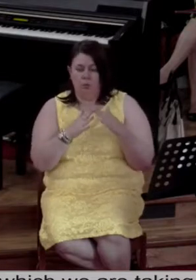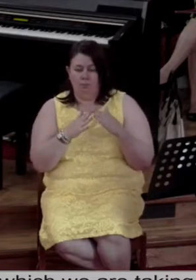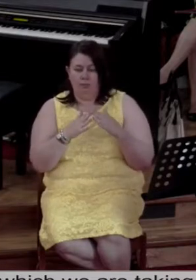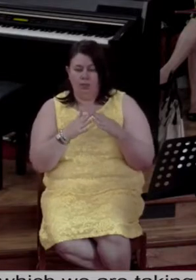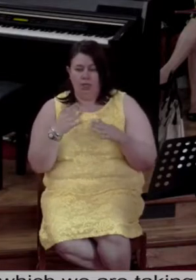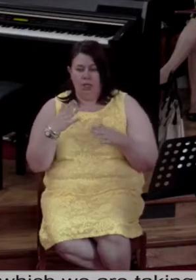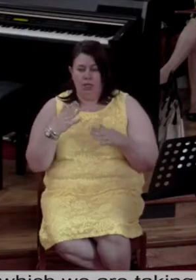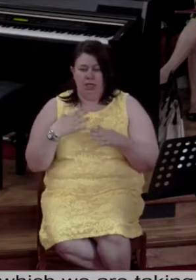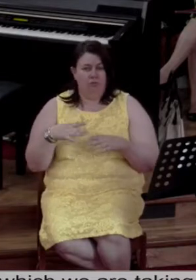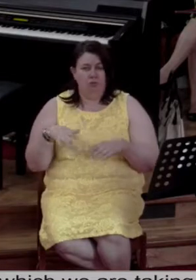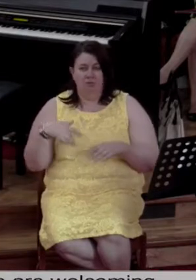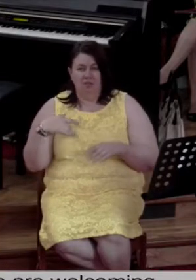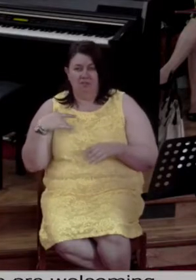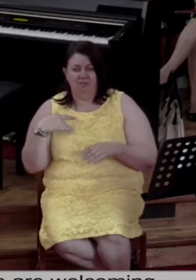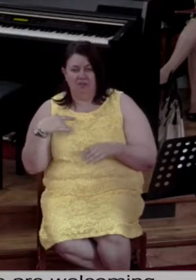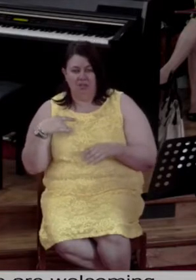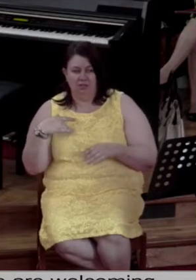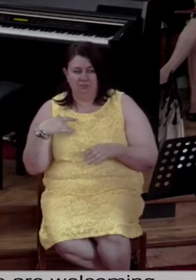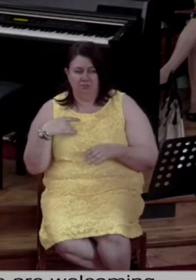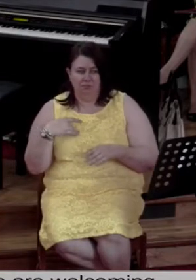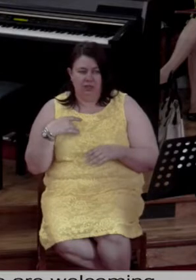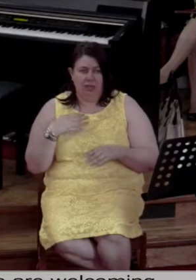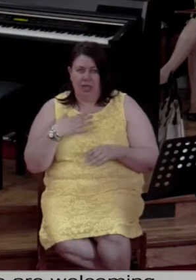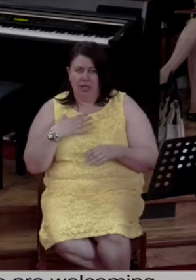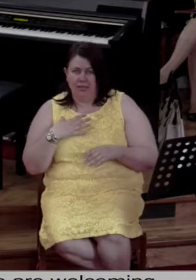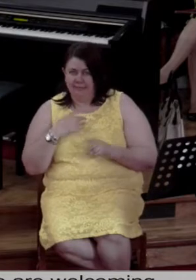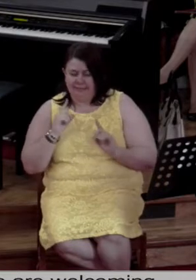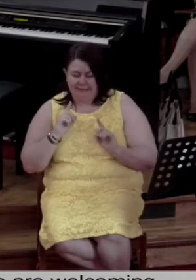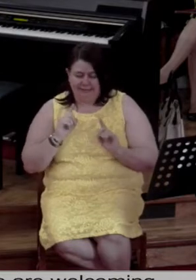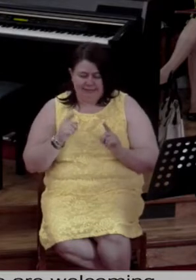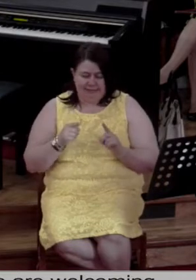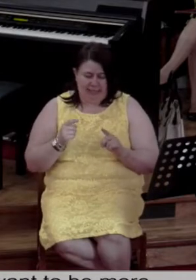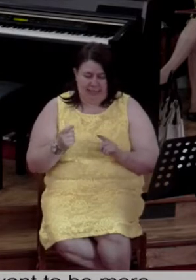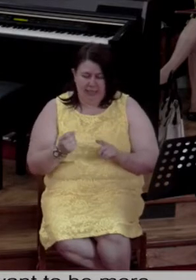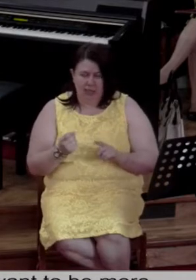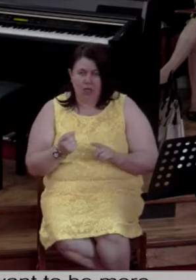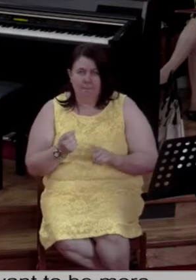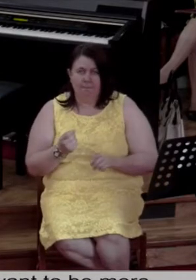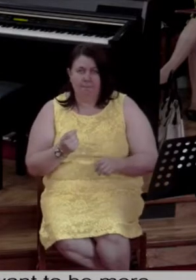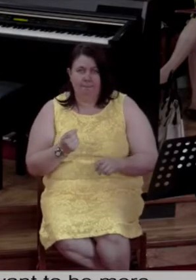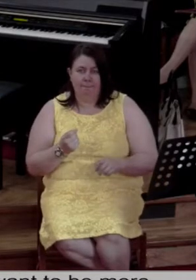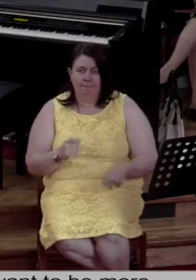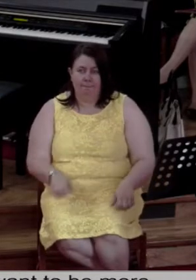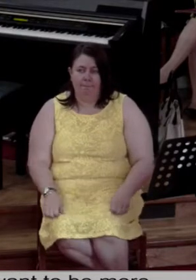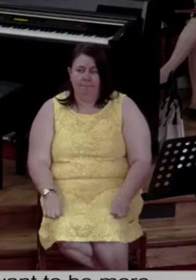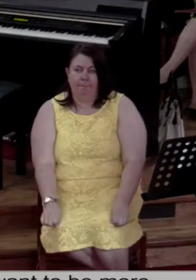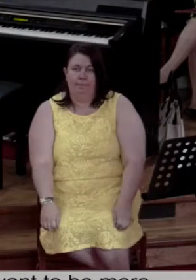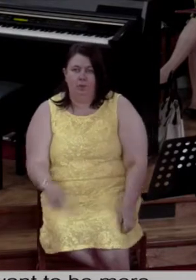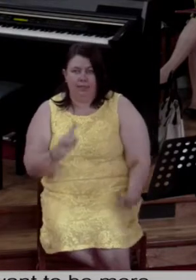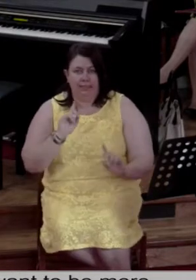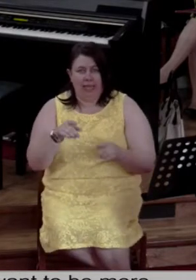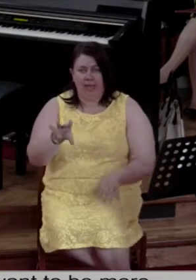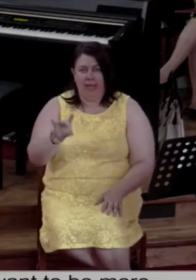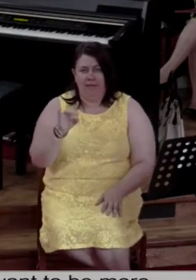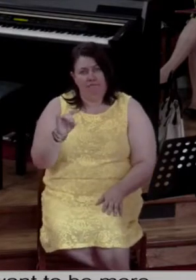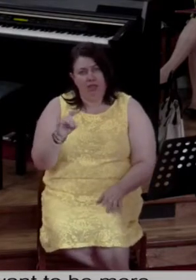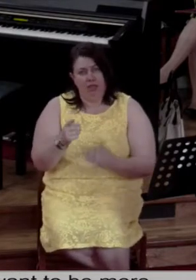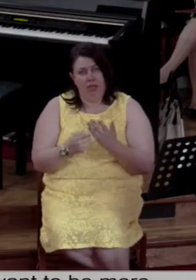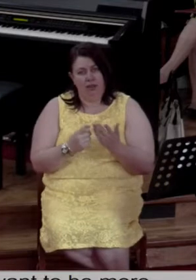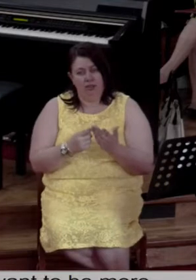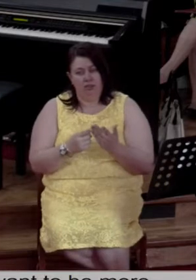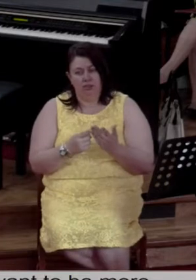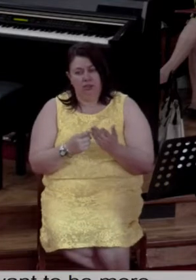you don't feel you've got enough courage to actually physically approach somebody and give them an invitation, then at the very least, will